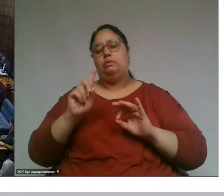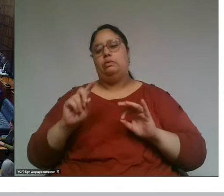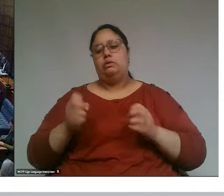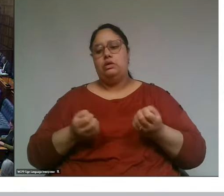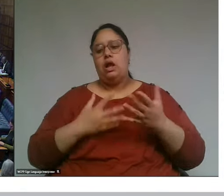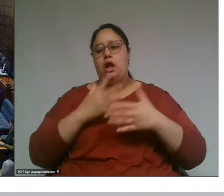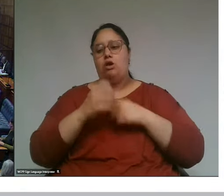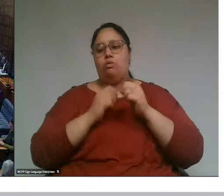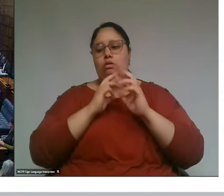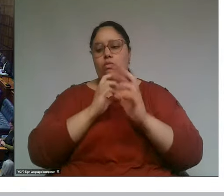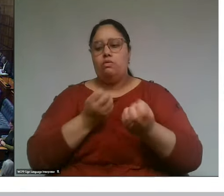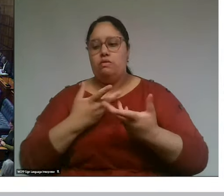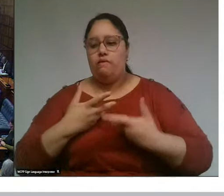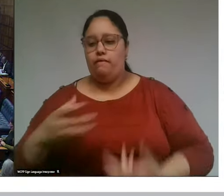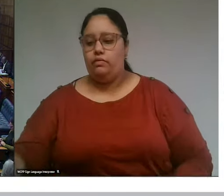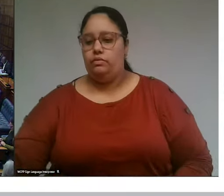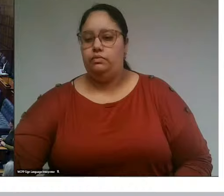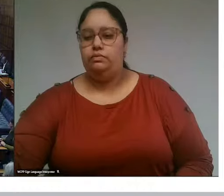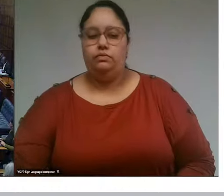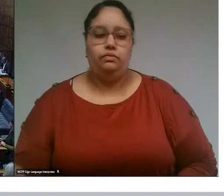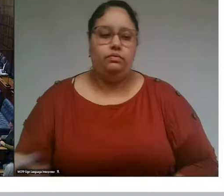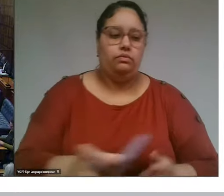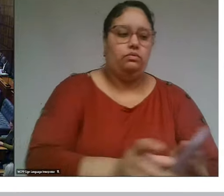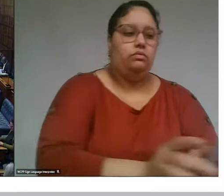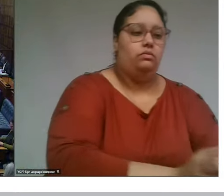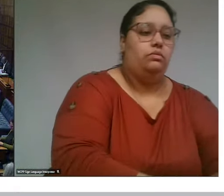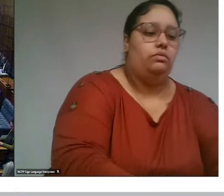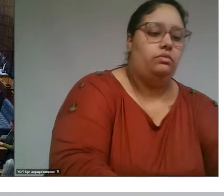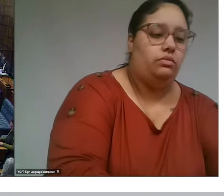annual report thank you chair thank you minister